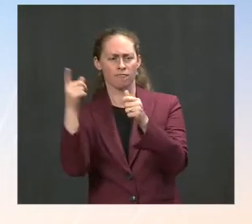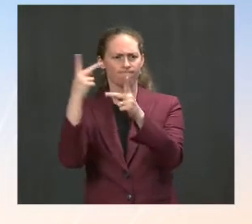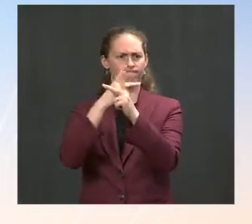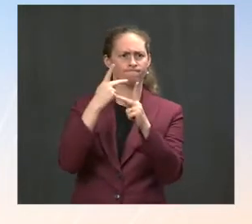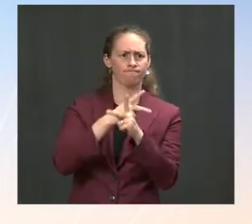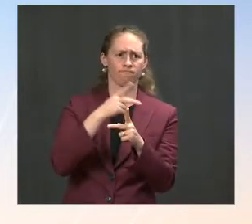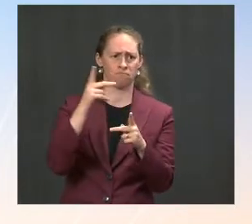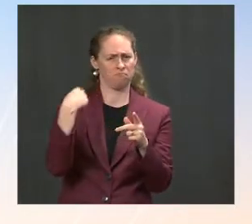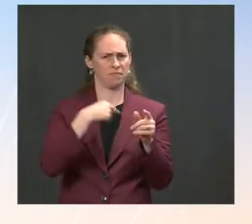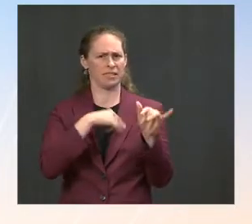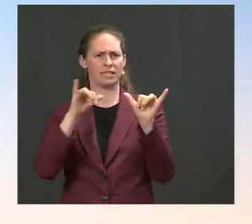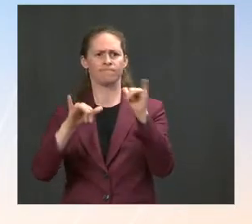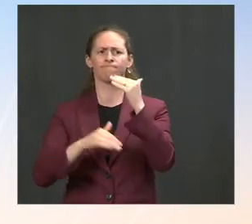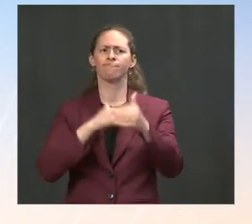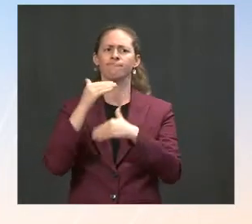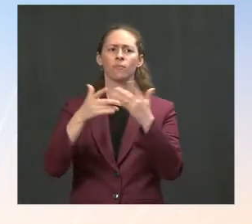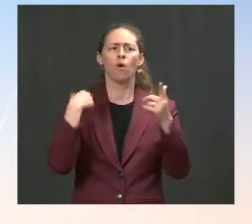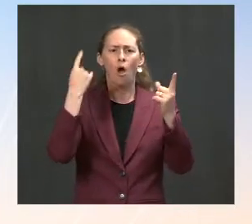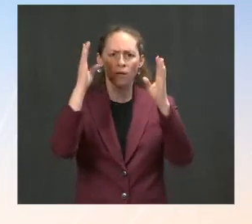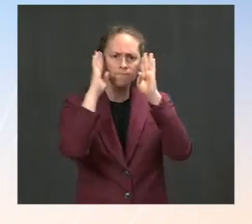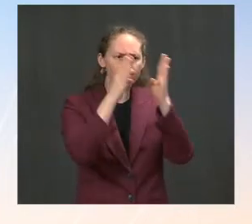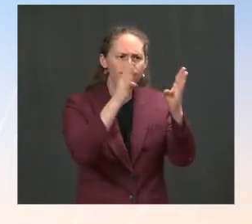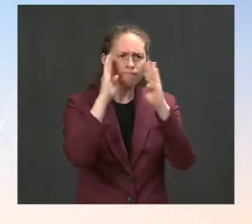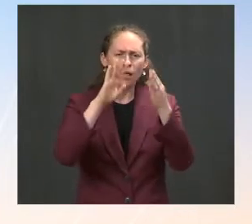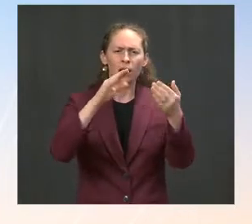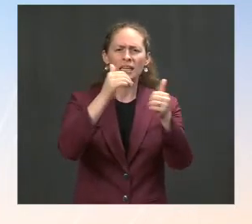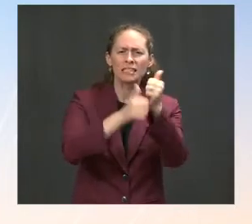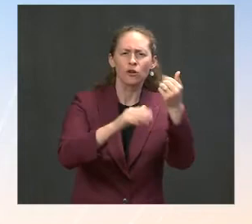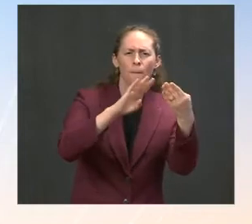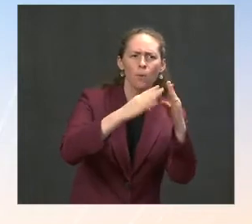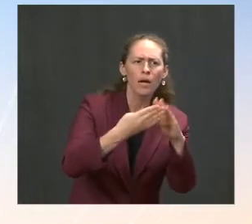go community by community, case by